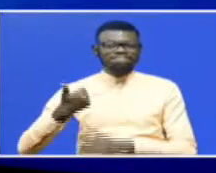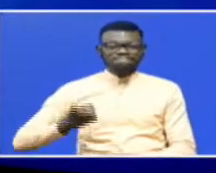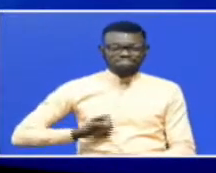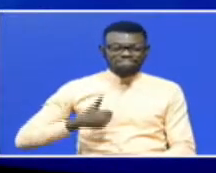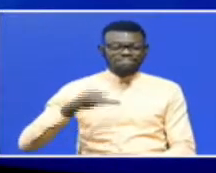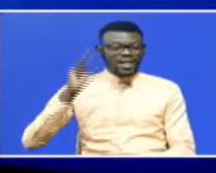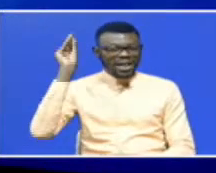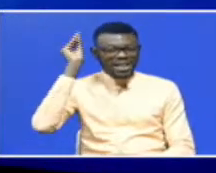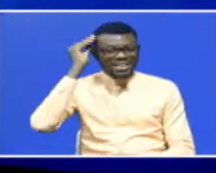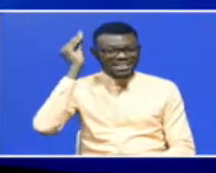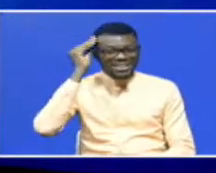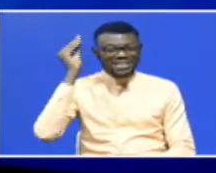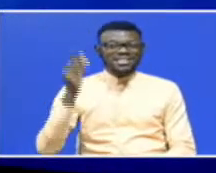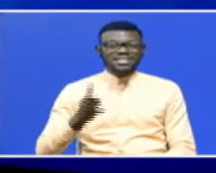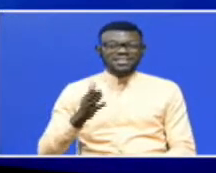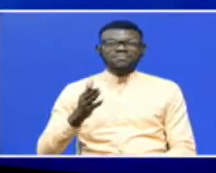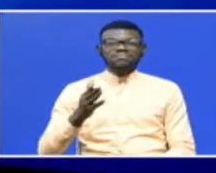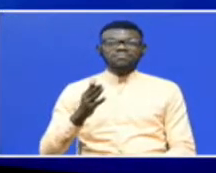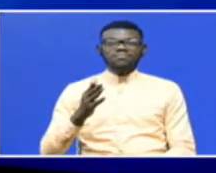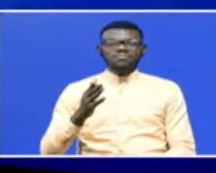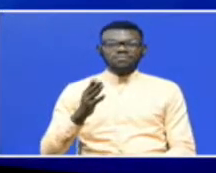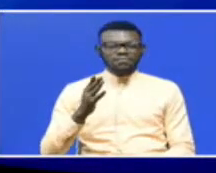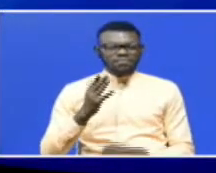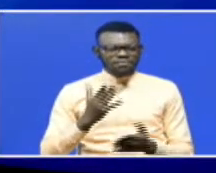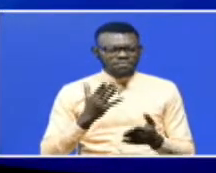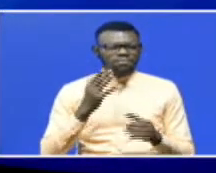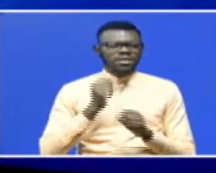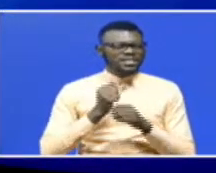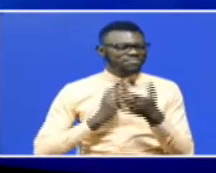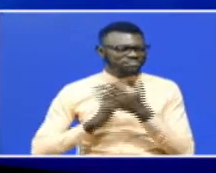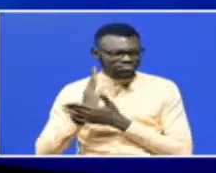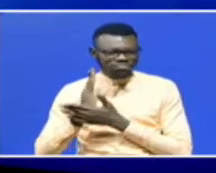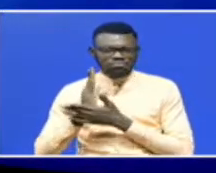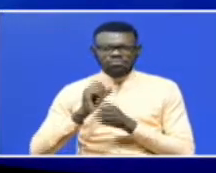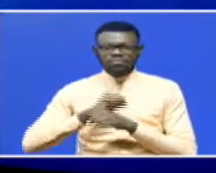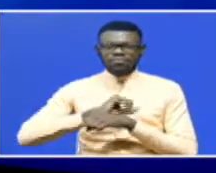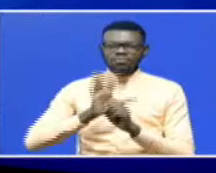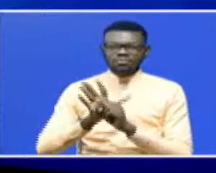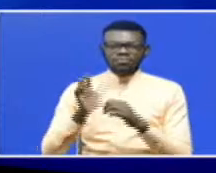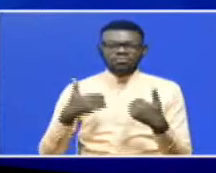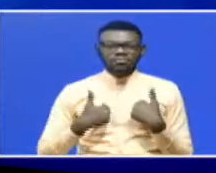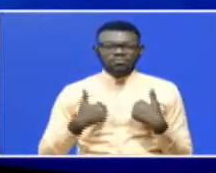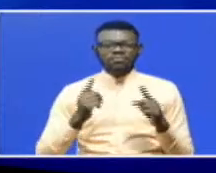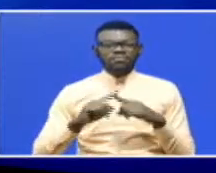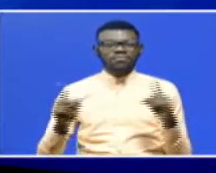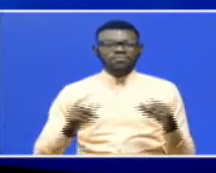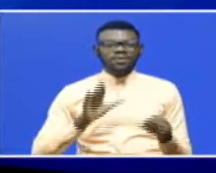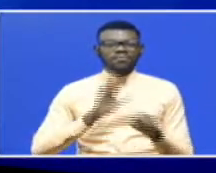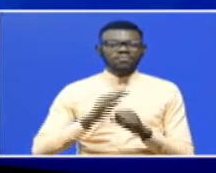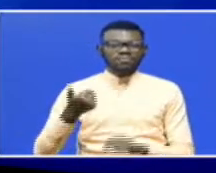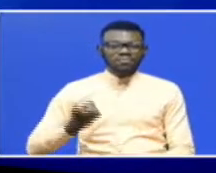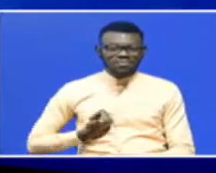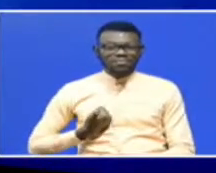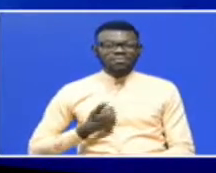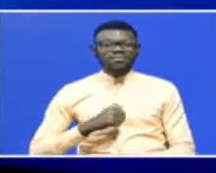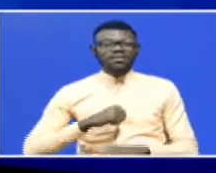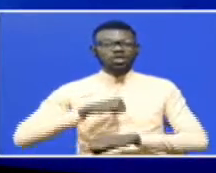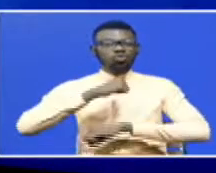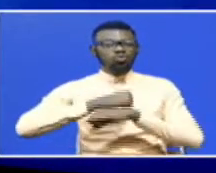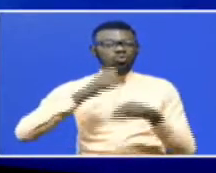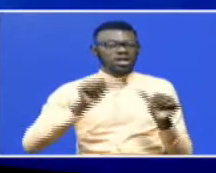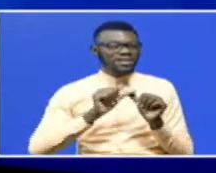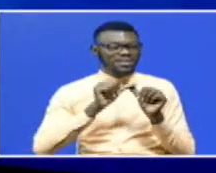education have ensured that despite the threat posed by COVID-19, tens of girls remain in school and are